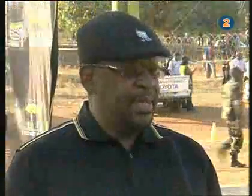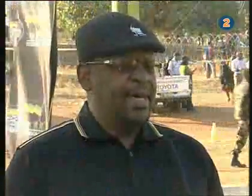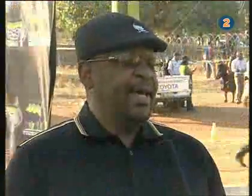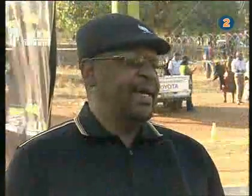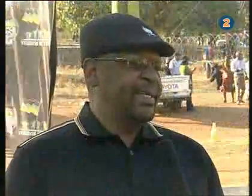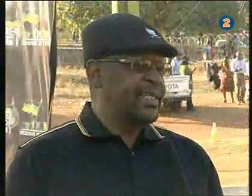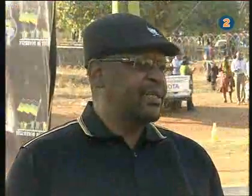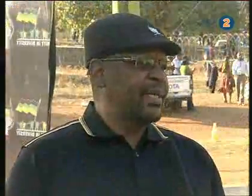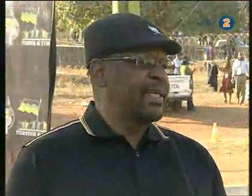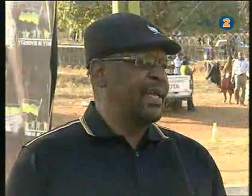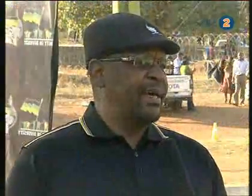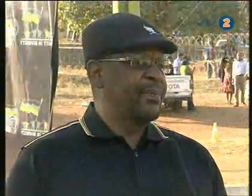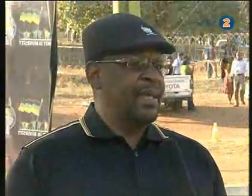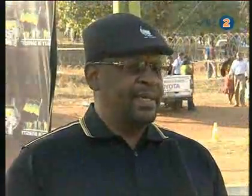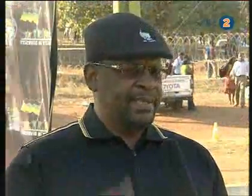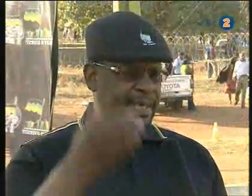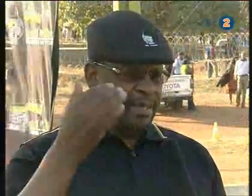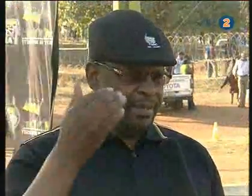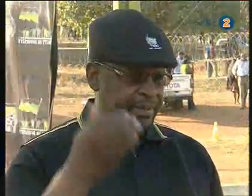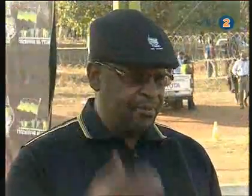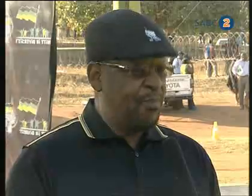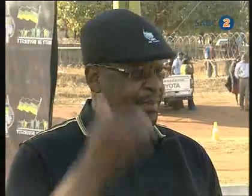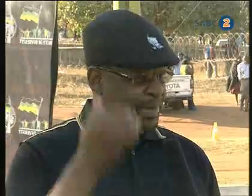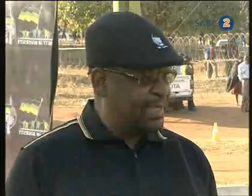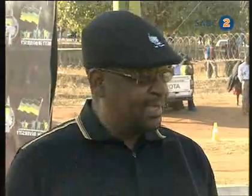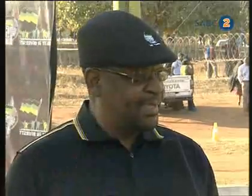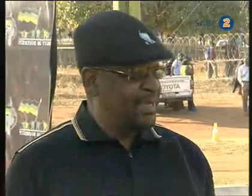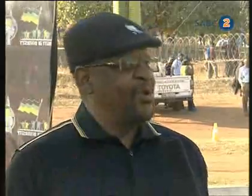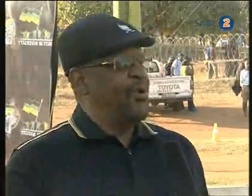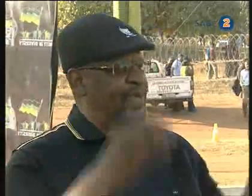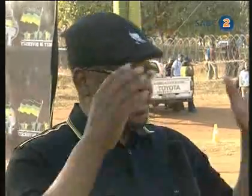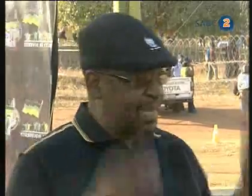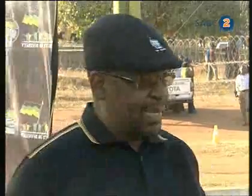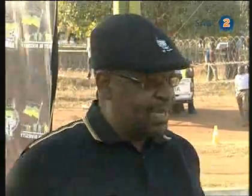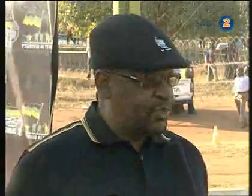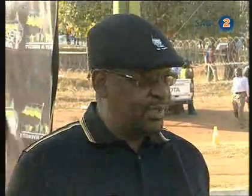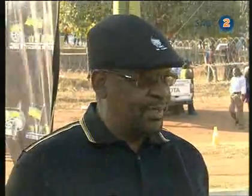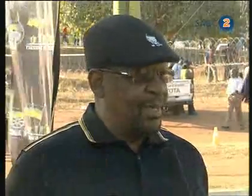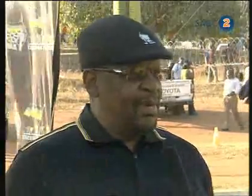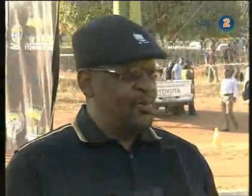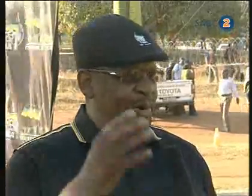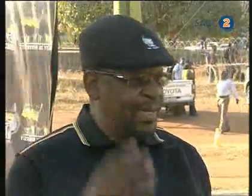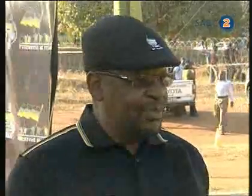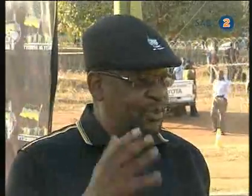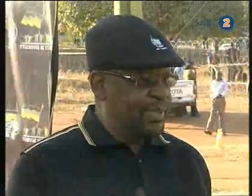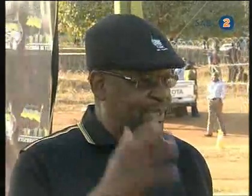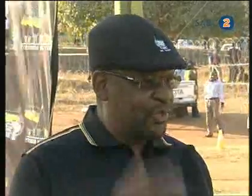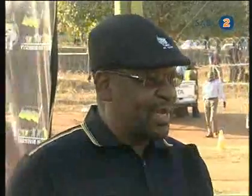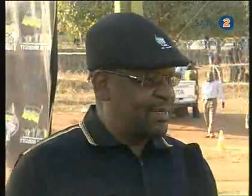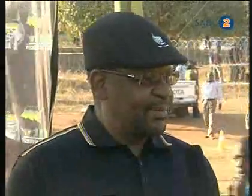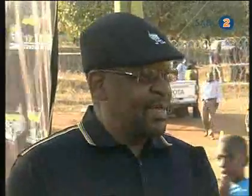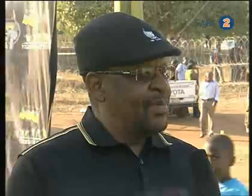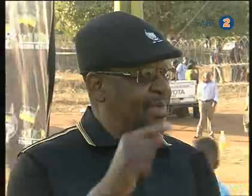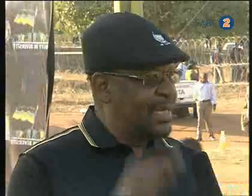country. Nelson Mandela is a former president of the entire country. When during